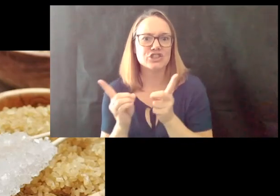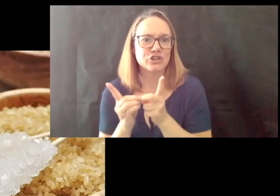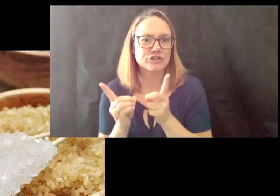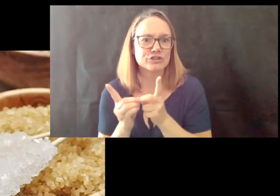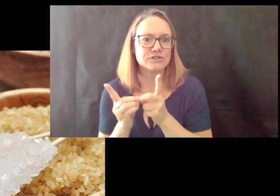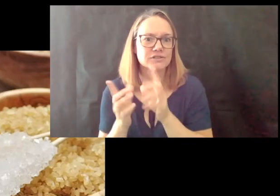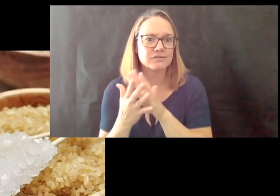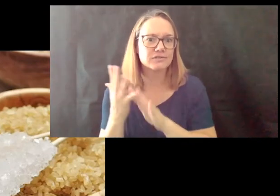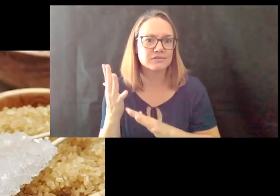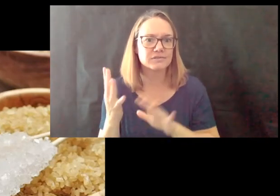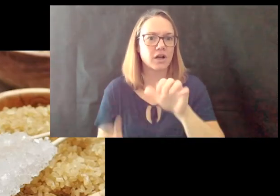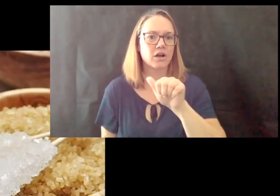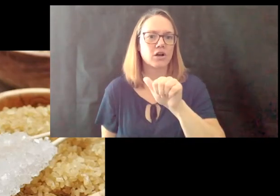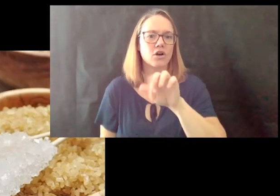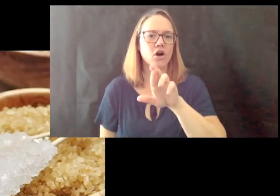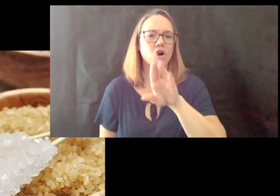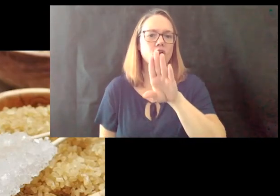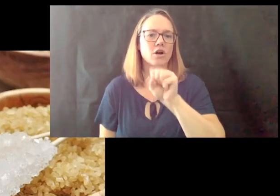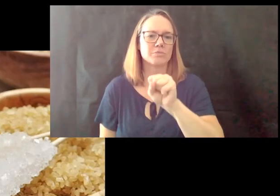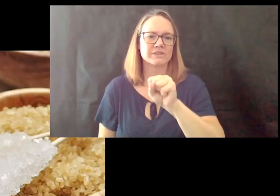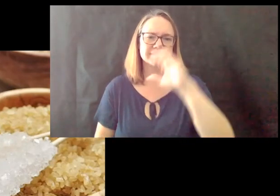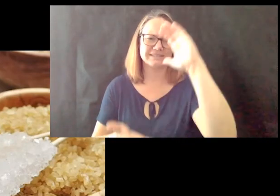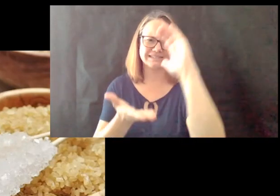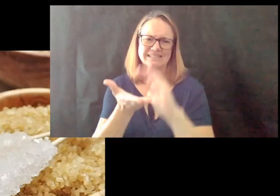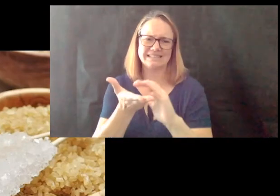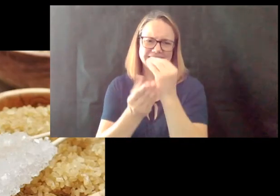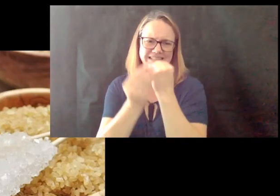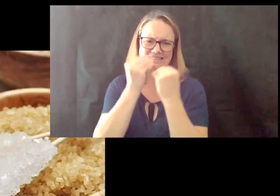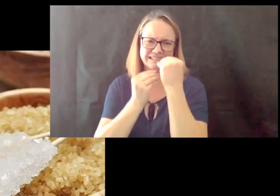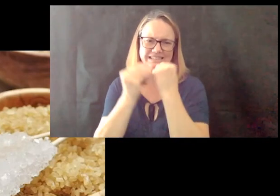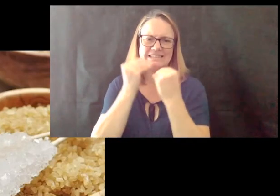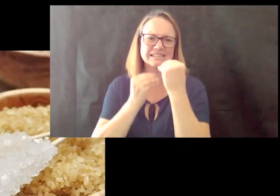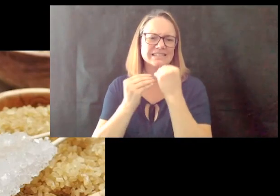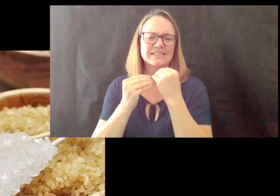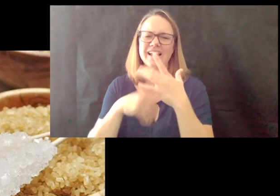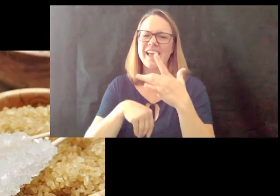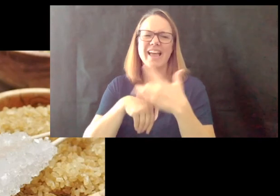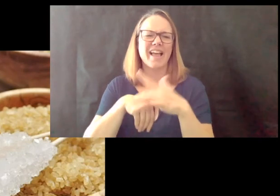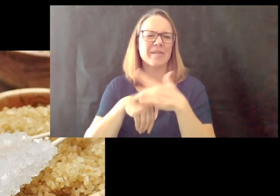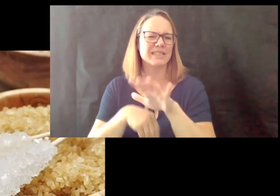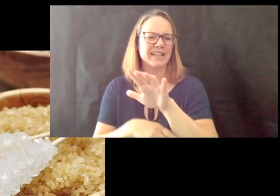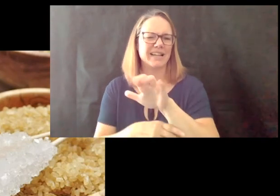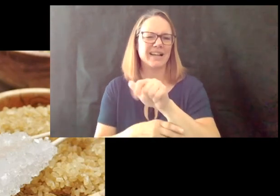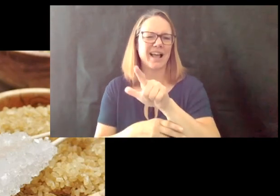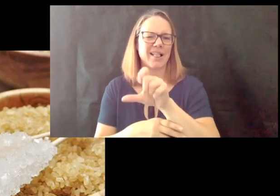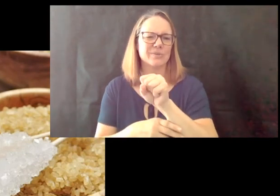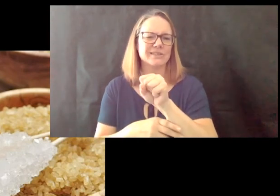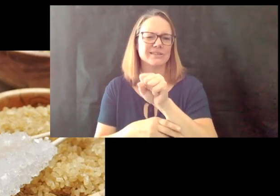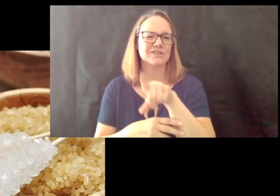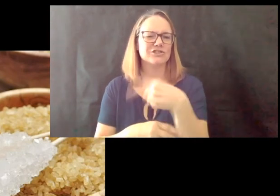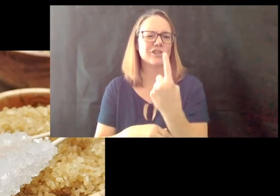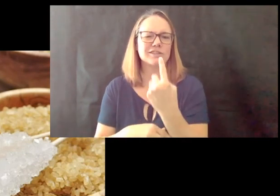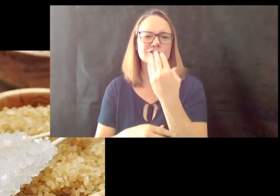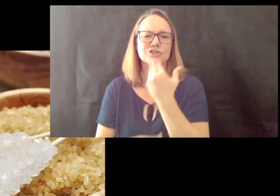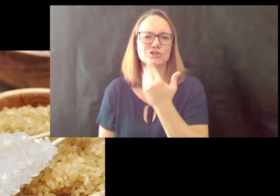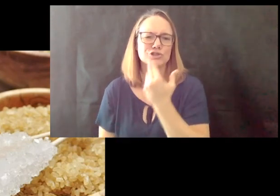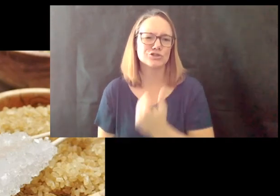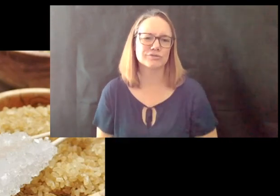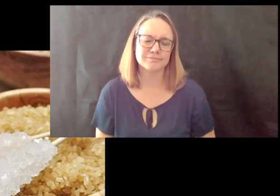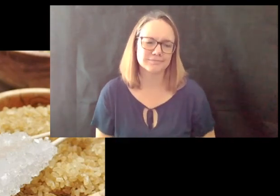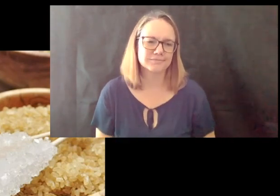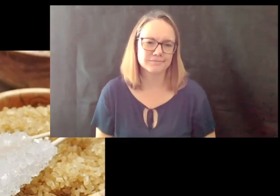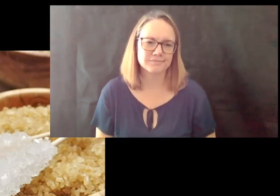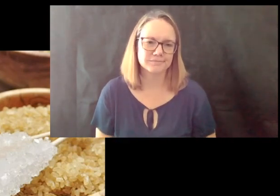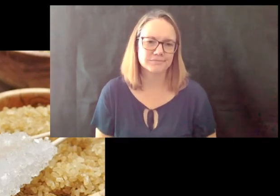or desserts. All of these are carbs that we're really going to want to minimize. These are the empty calorie type sugars that have been